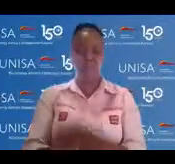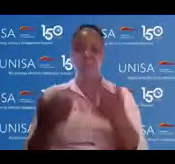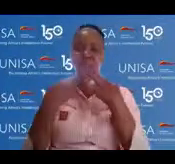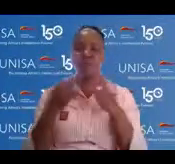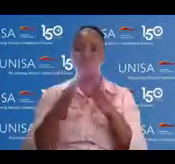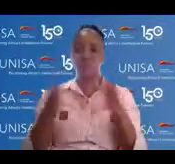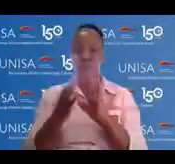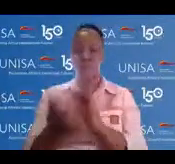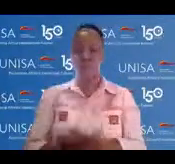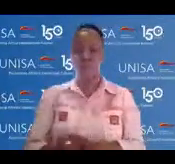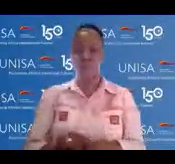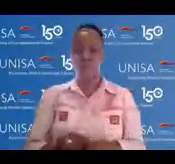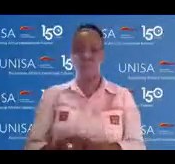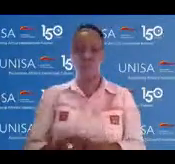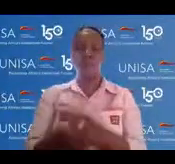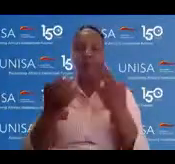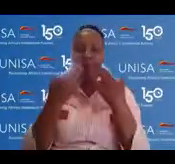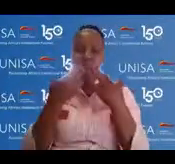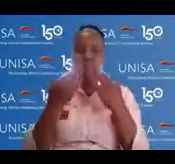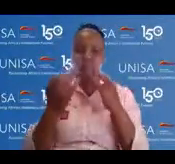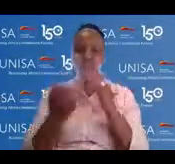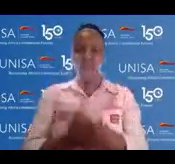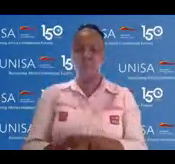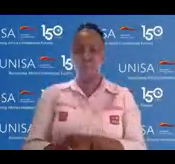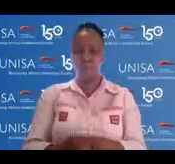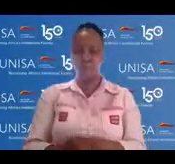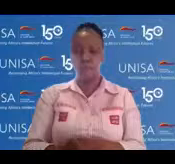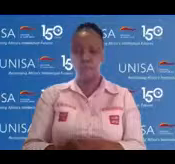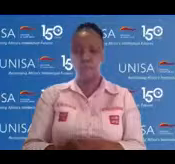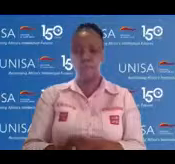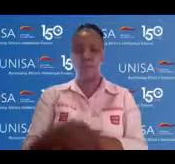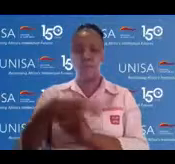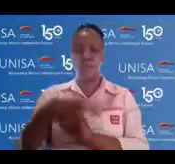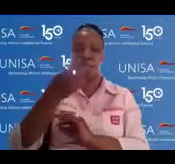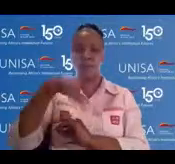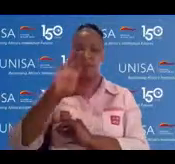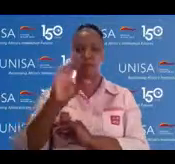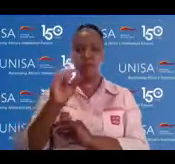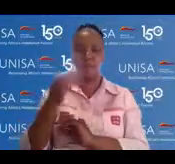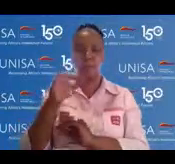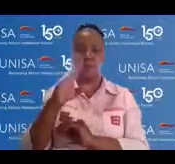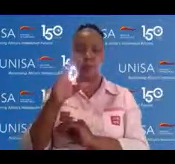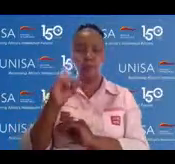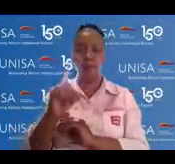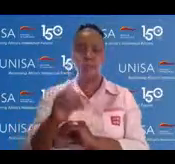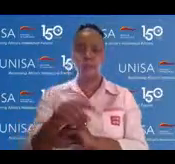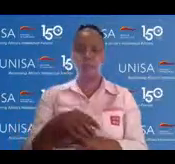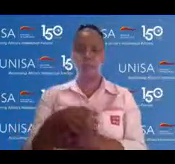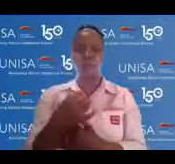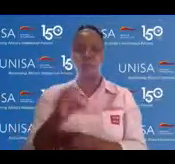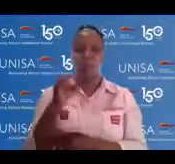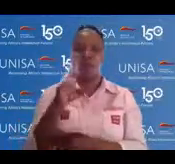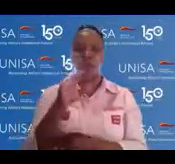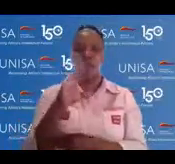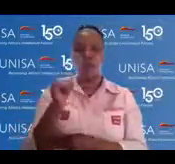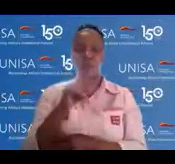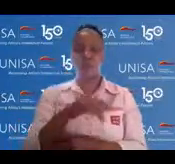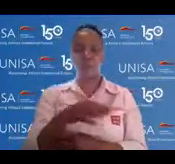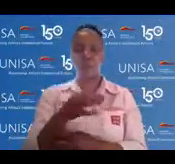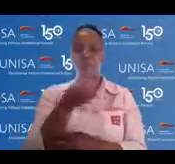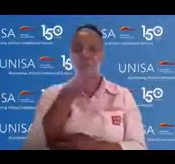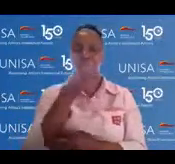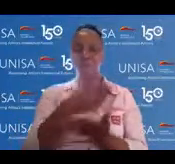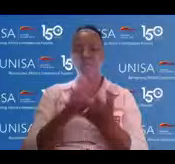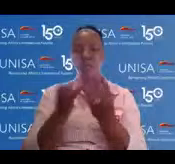Thanks, Erica. Richard, before we go to you, I think Erica mentioned something quite important. Erica, before you jump off, maybe we can just